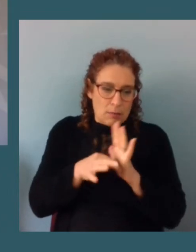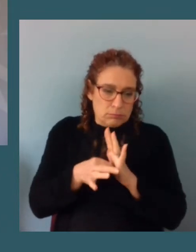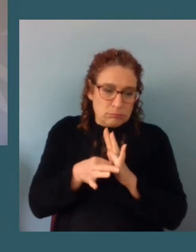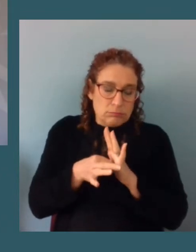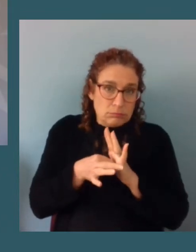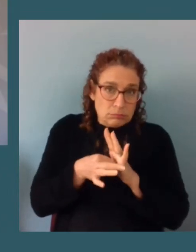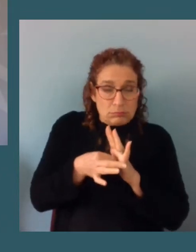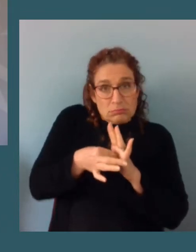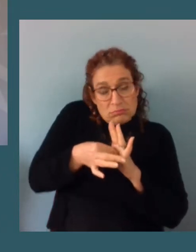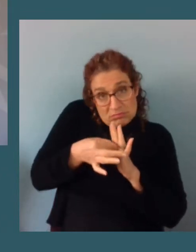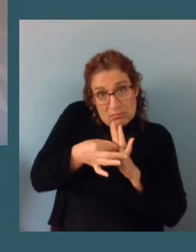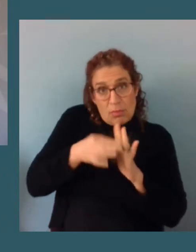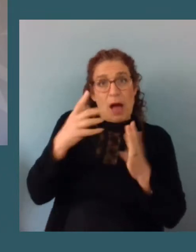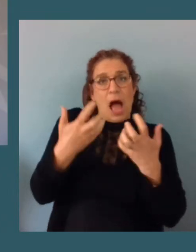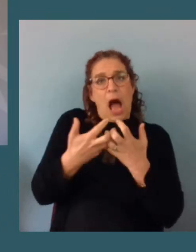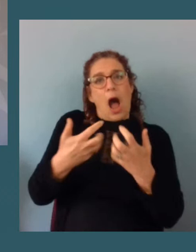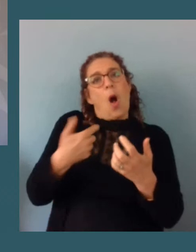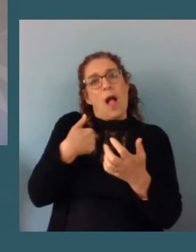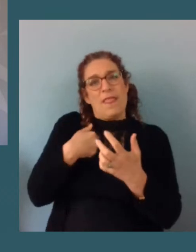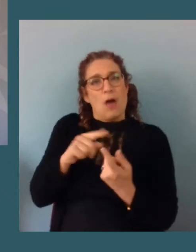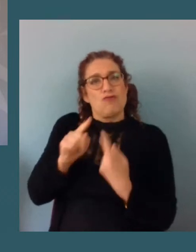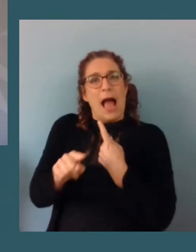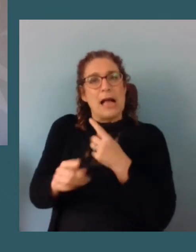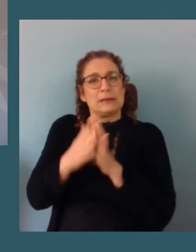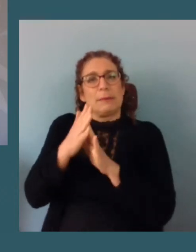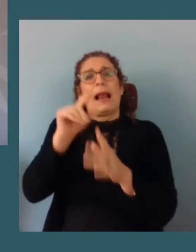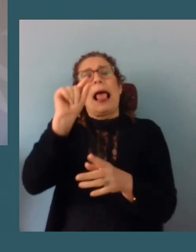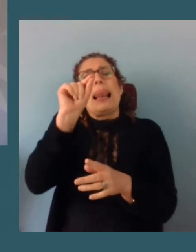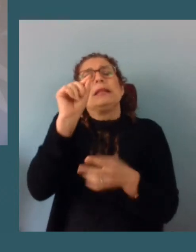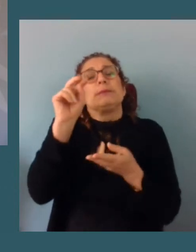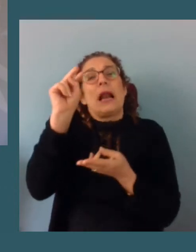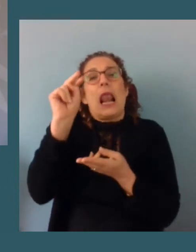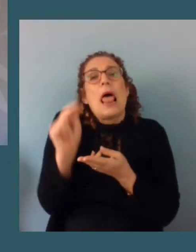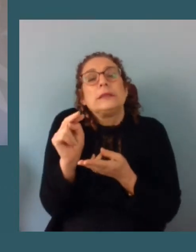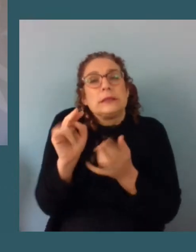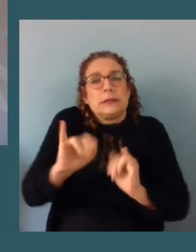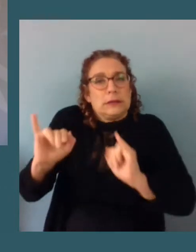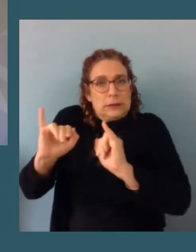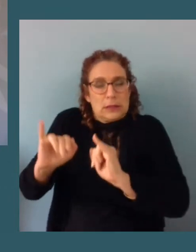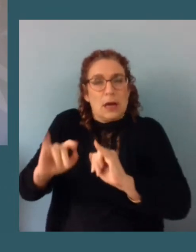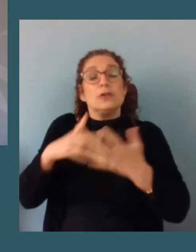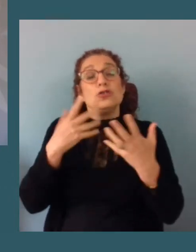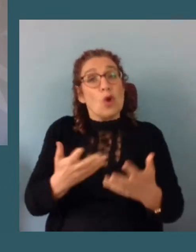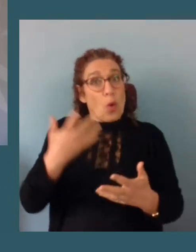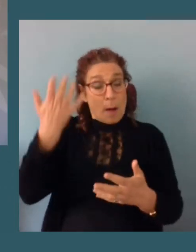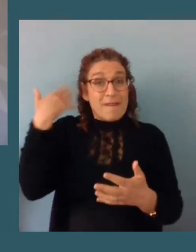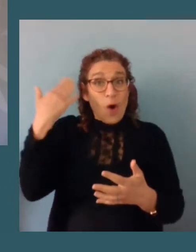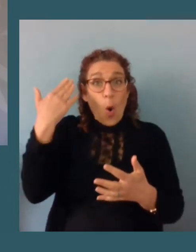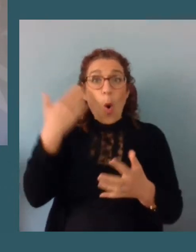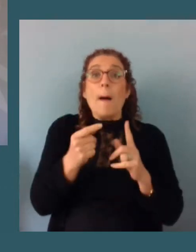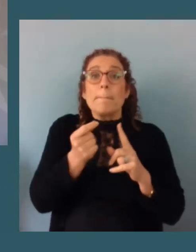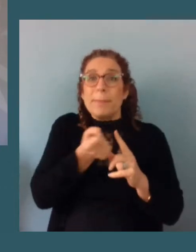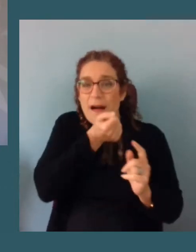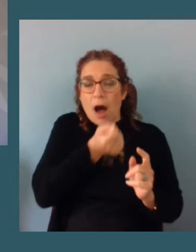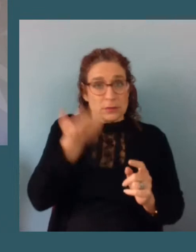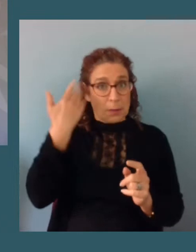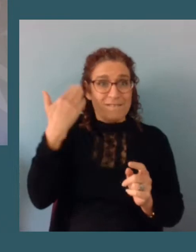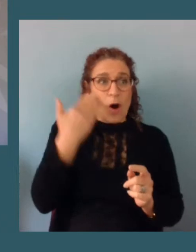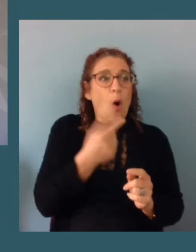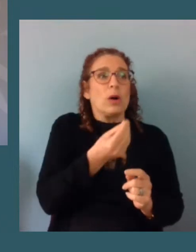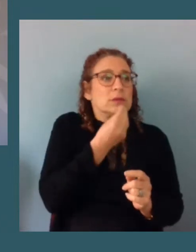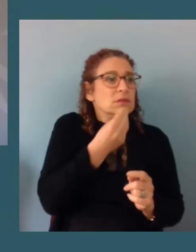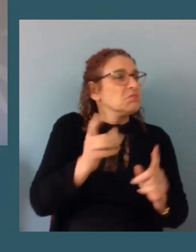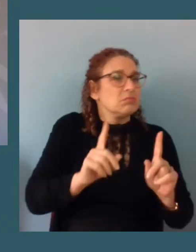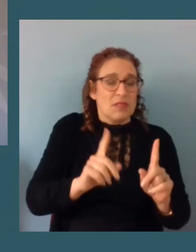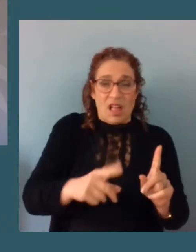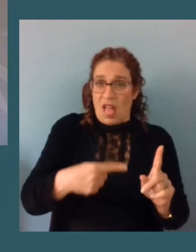a very small amount of peanut exposure could have caused a severe reaction, whereas after receiving